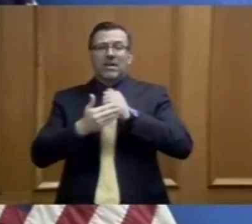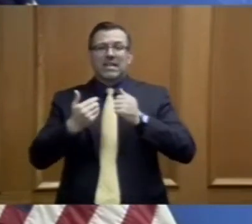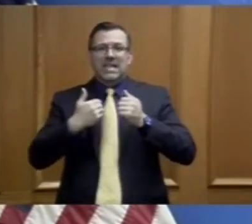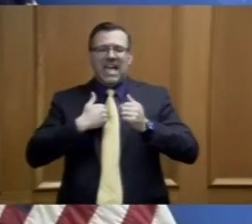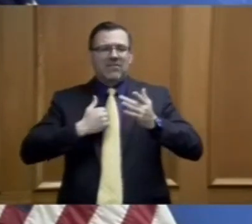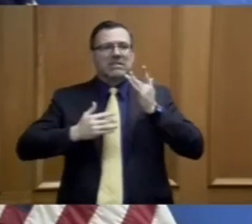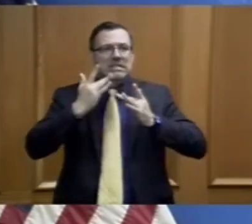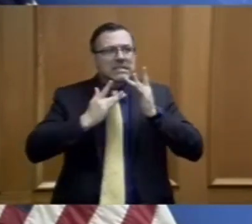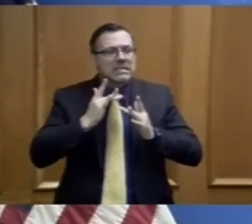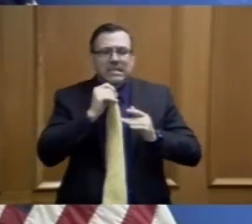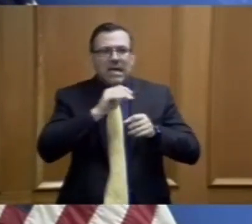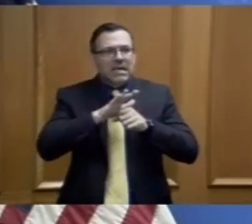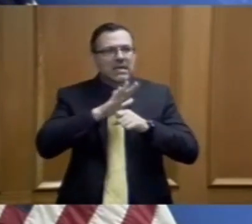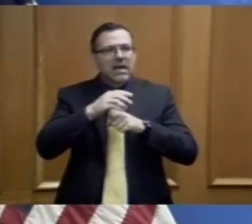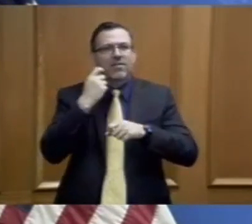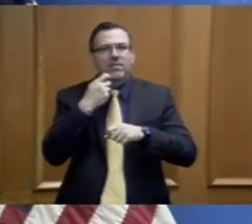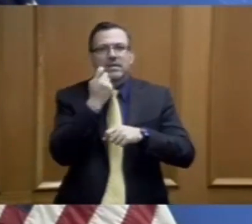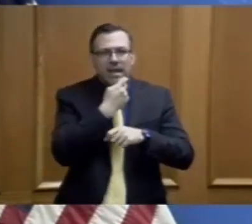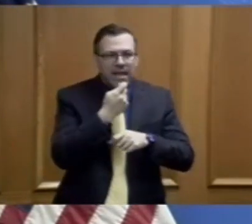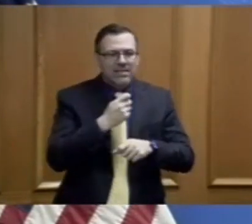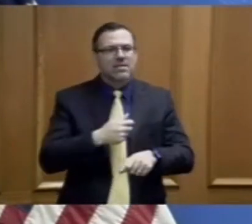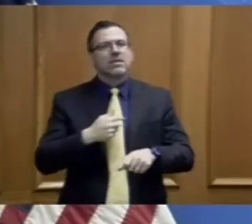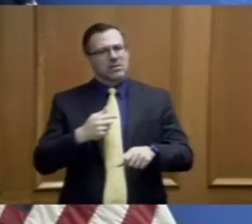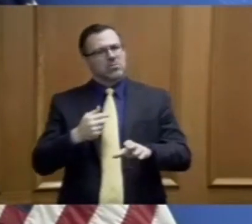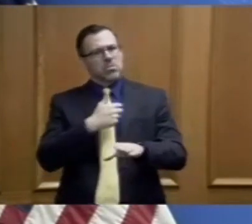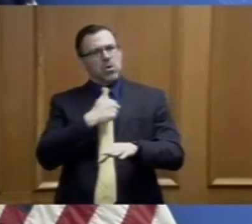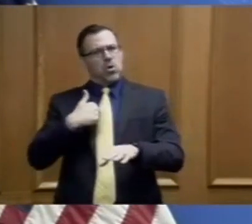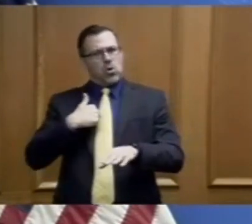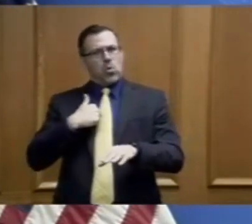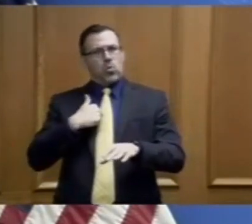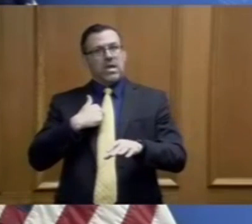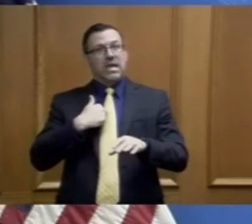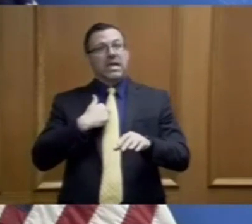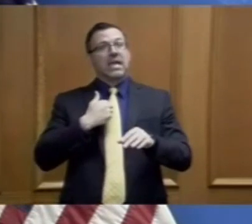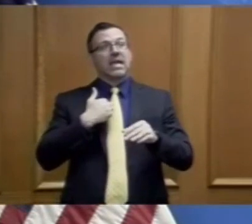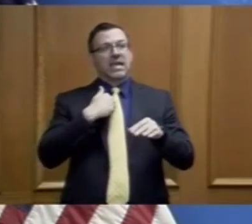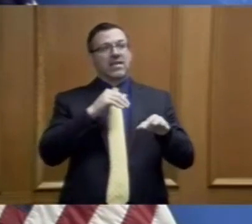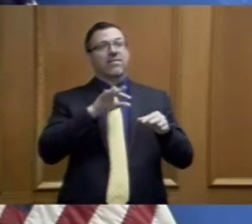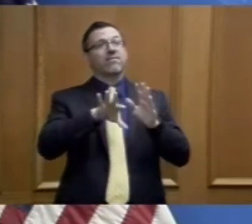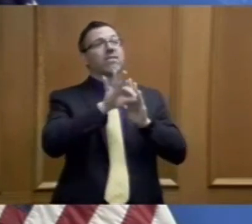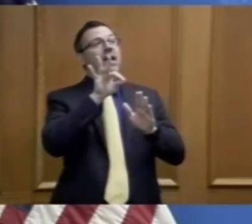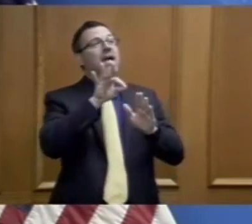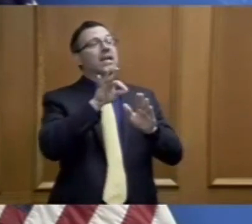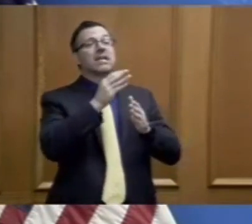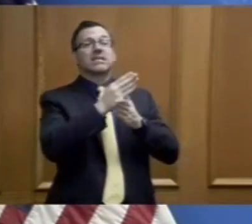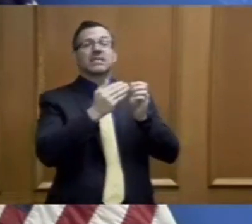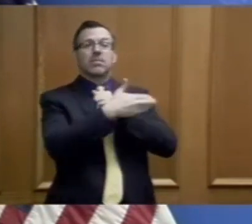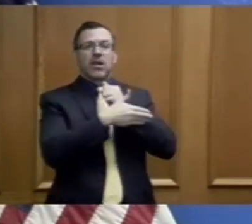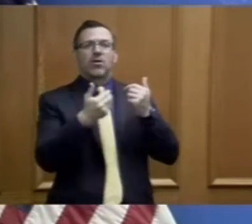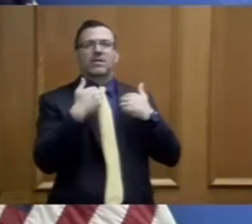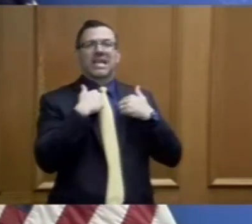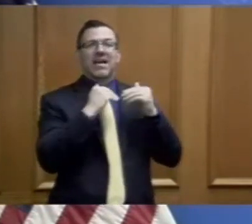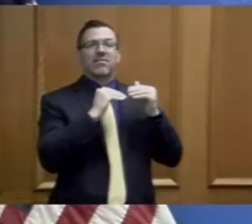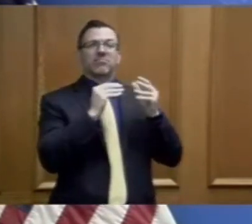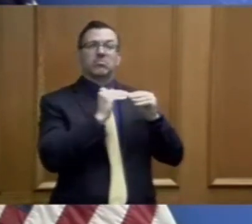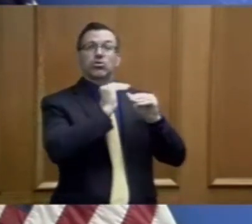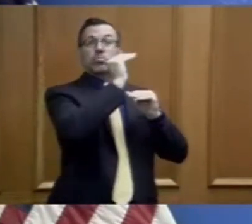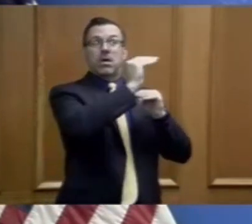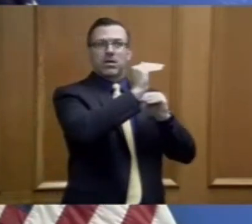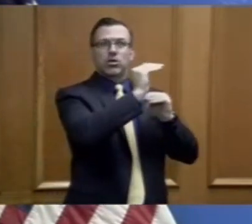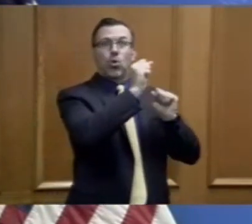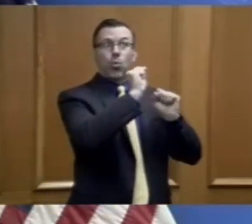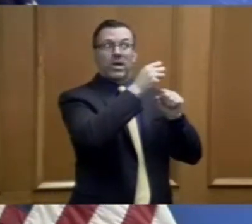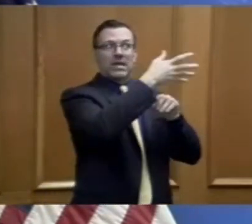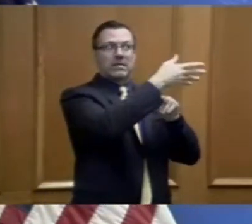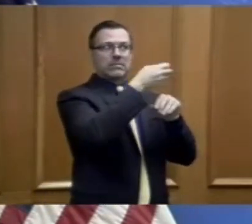to take the locations where we have surplus and bring them to areas that have a current shortage. We've done that